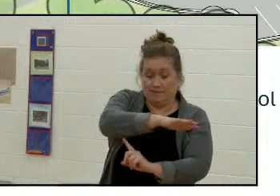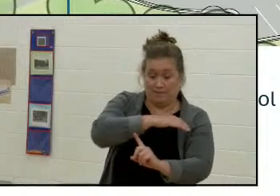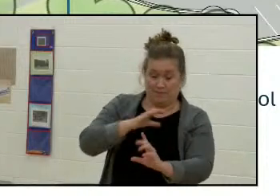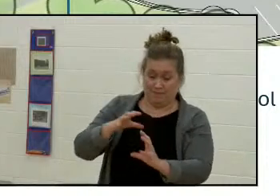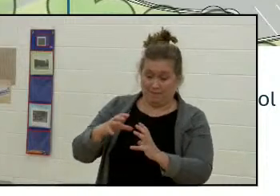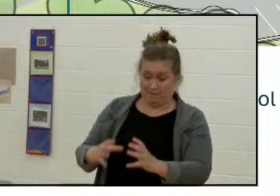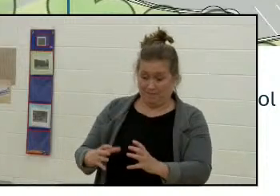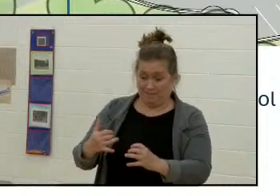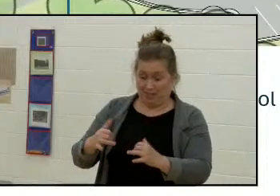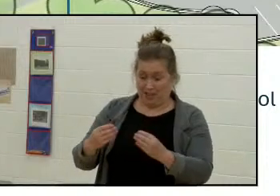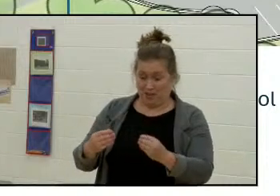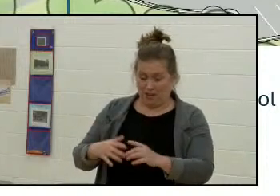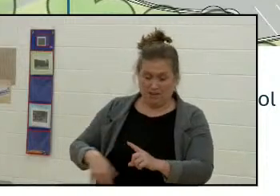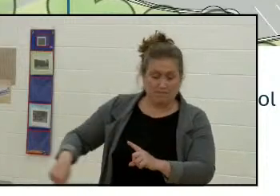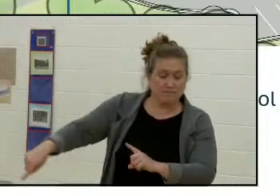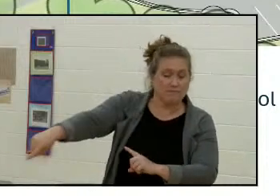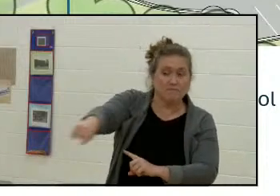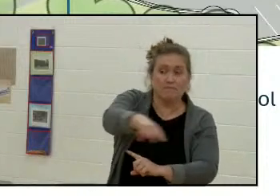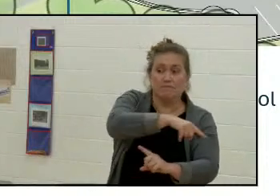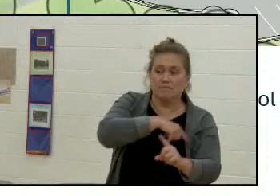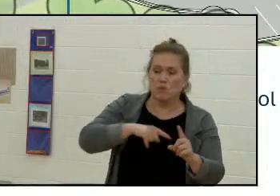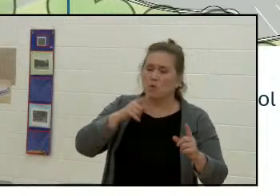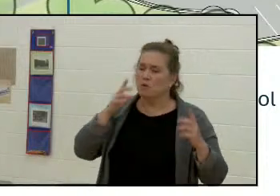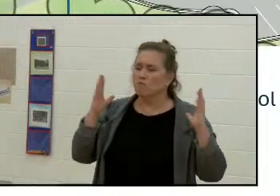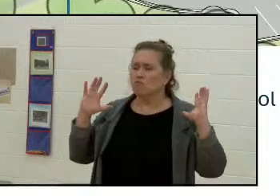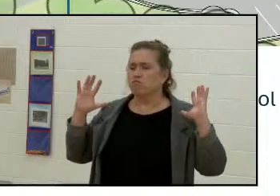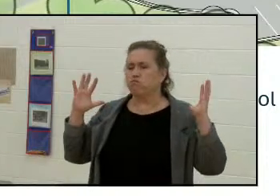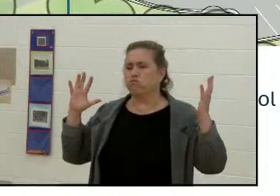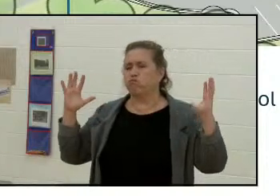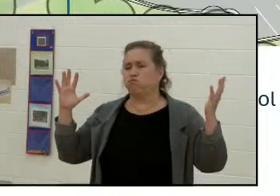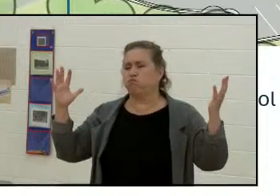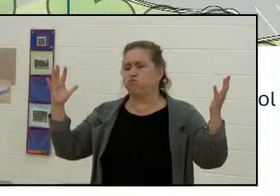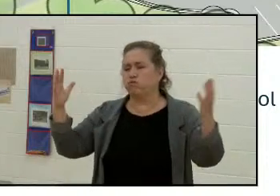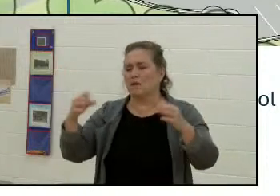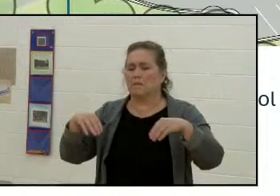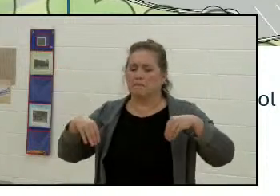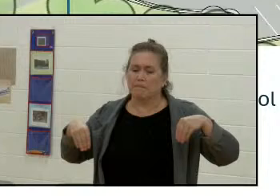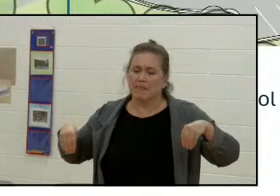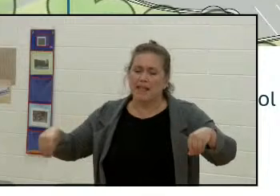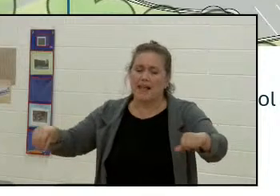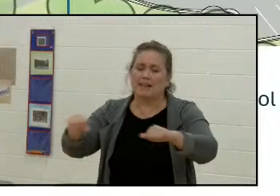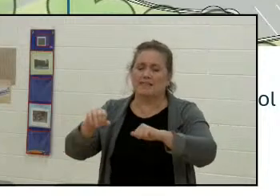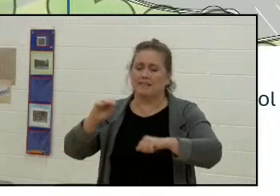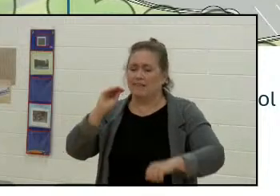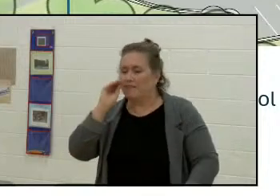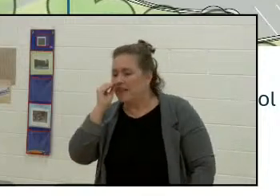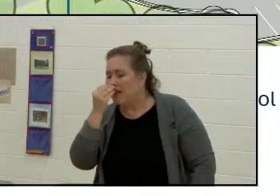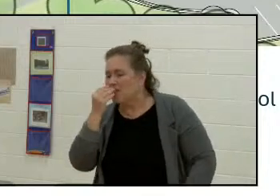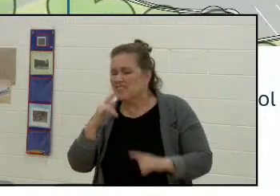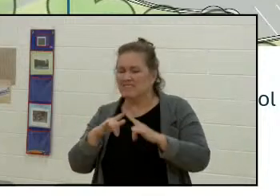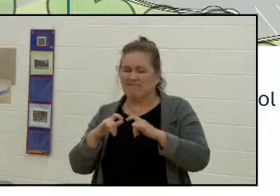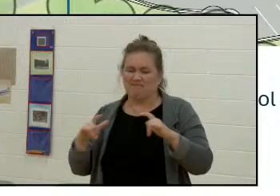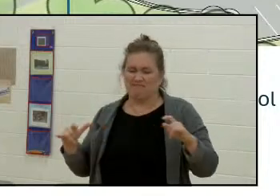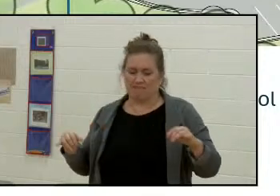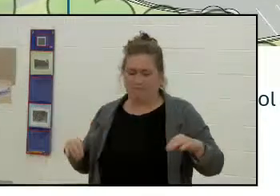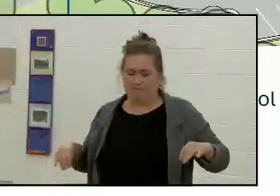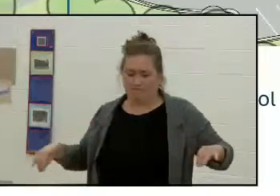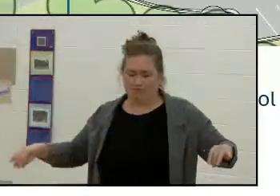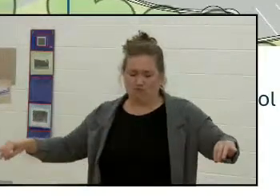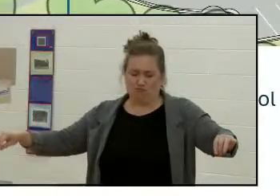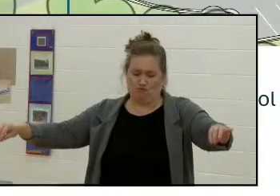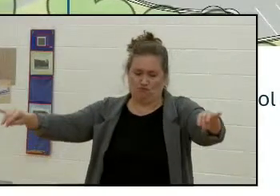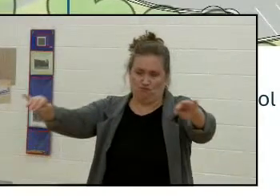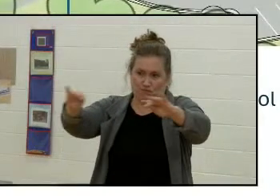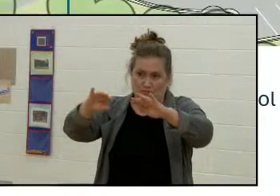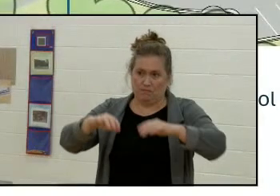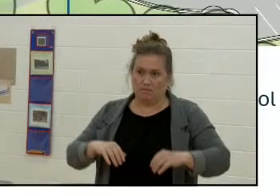we've added some trees, some planting, referencing the history of this site as an orchard. These small trees in orderly